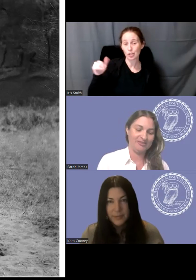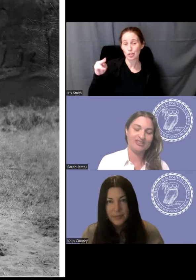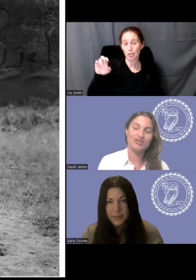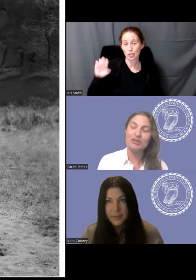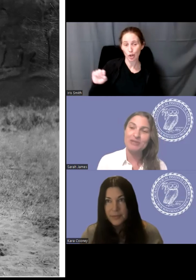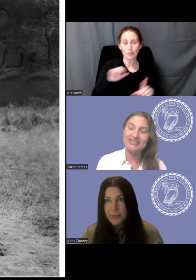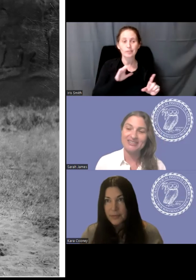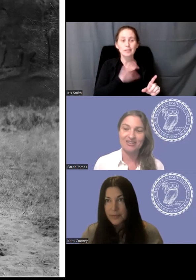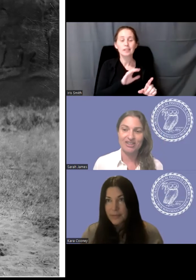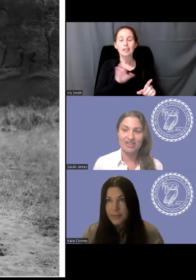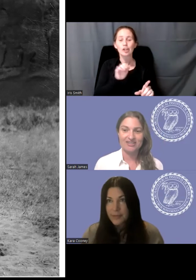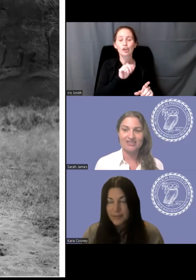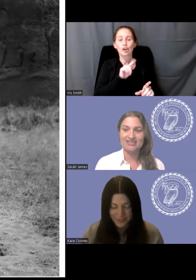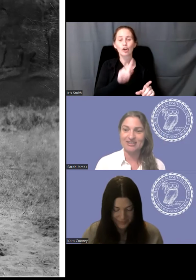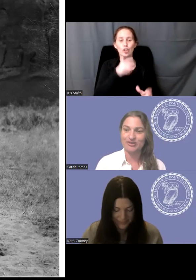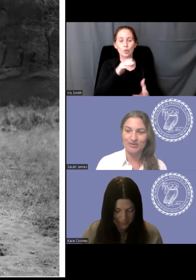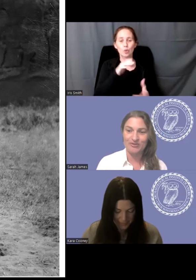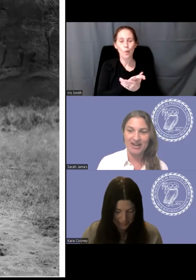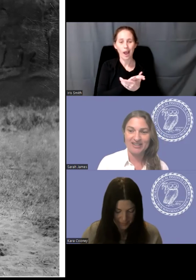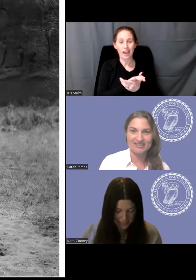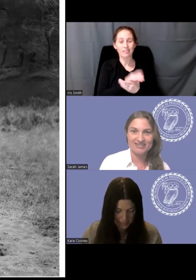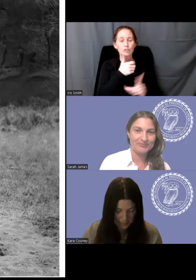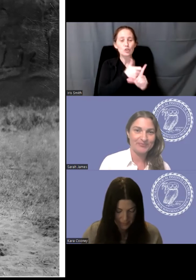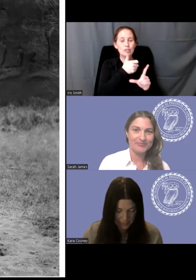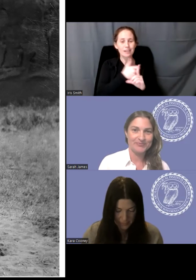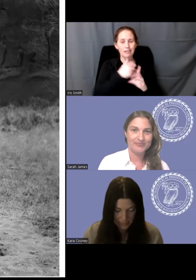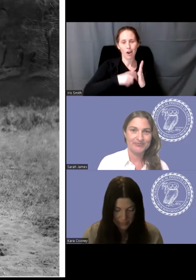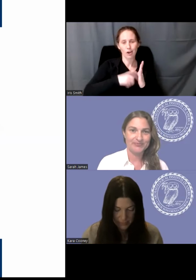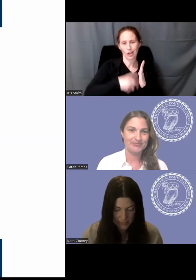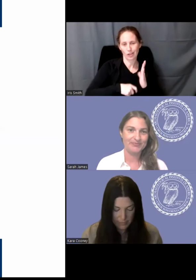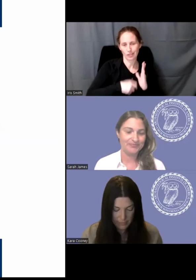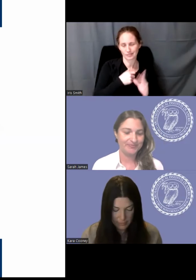Morris, was a trailblazing archaeologist in her own right.